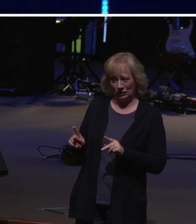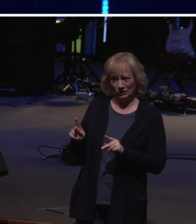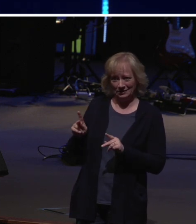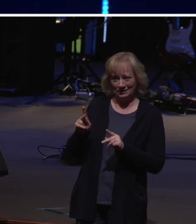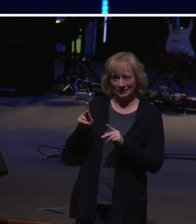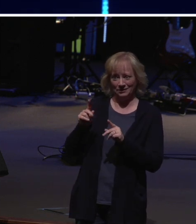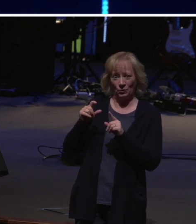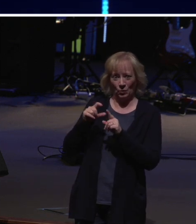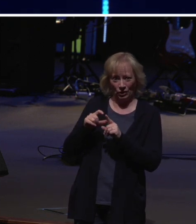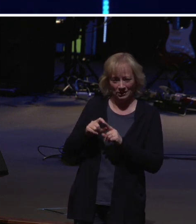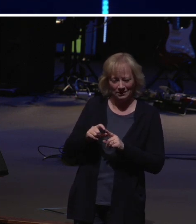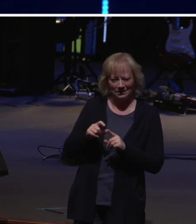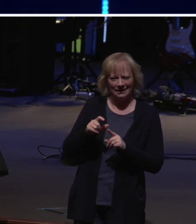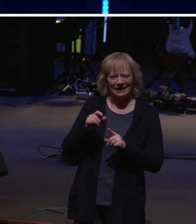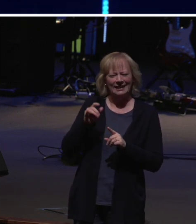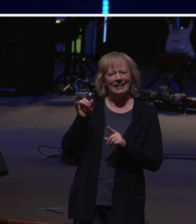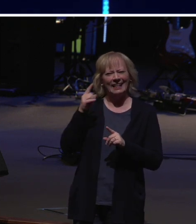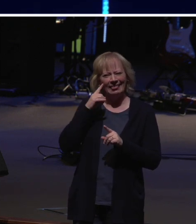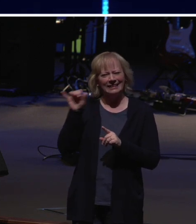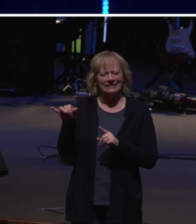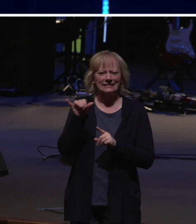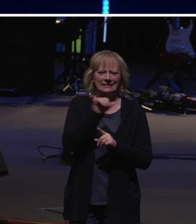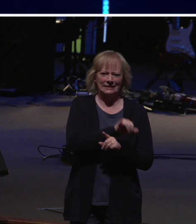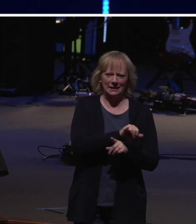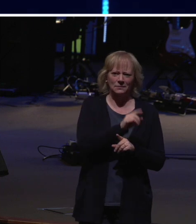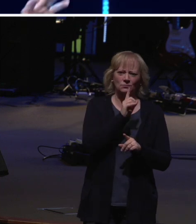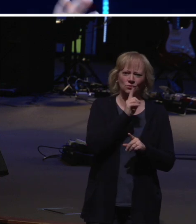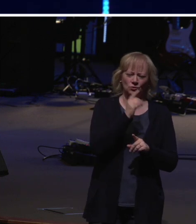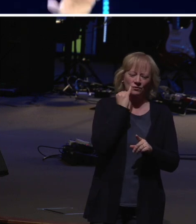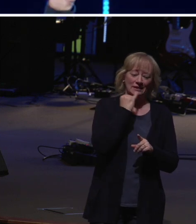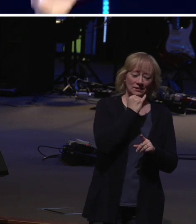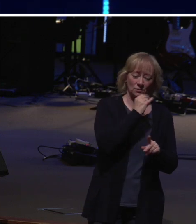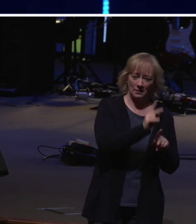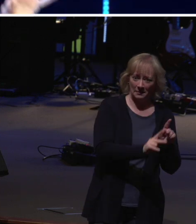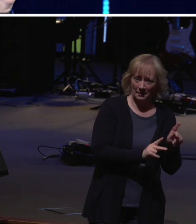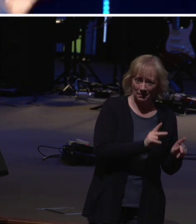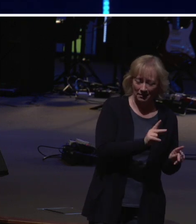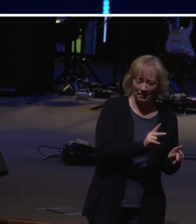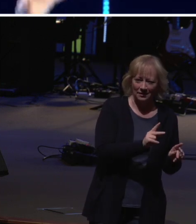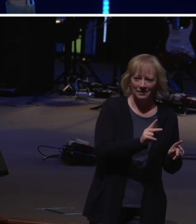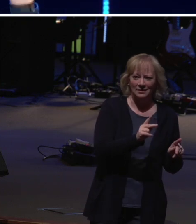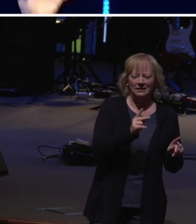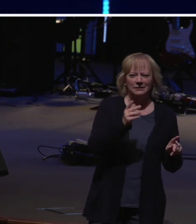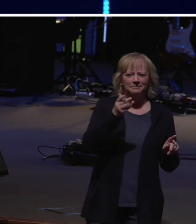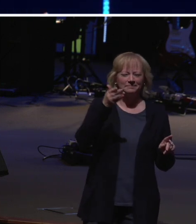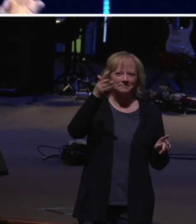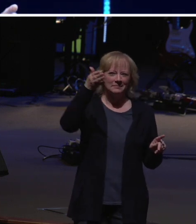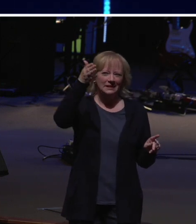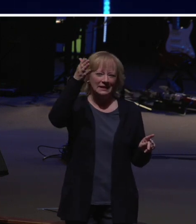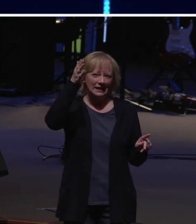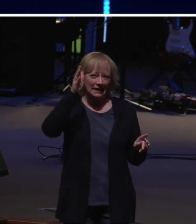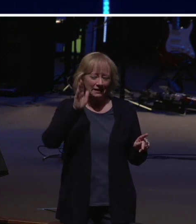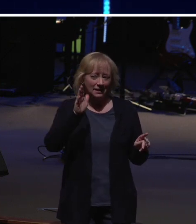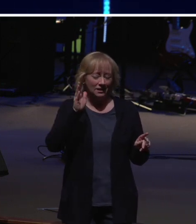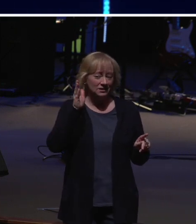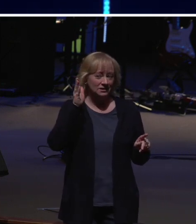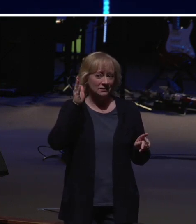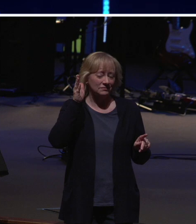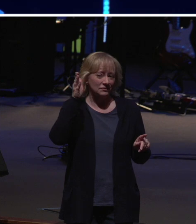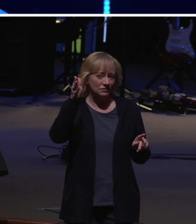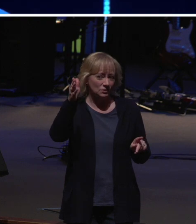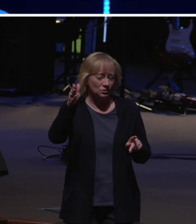thing I think is true here for the Israelites. Not that God's future words through prophets were not